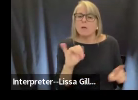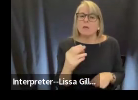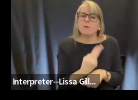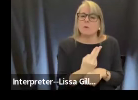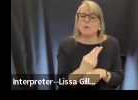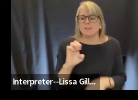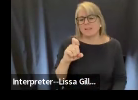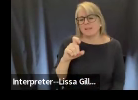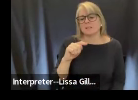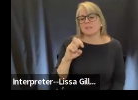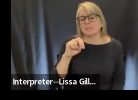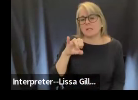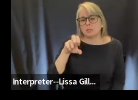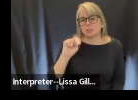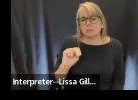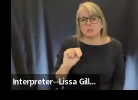or